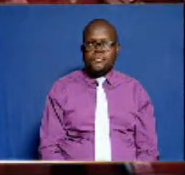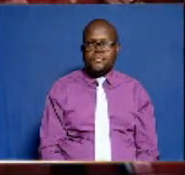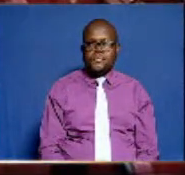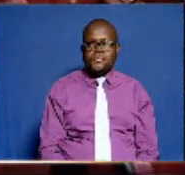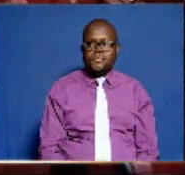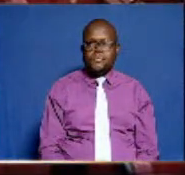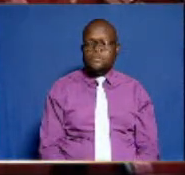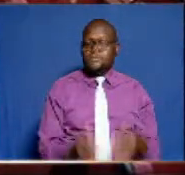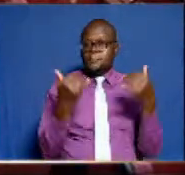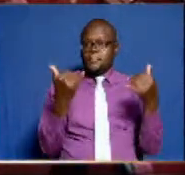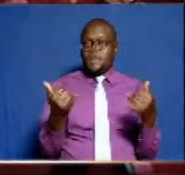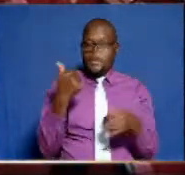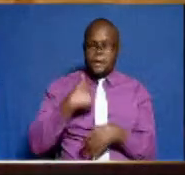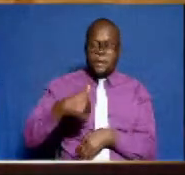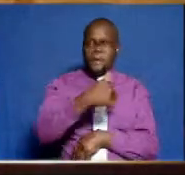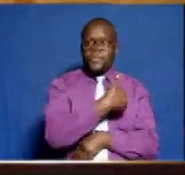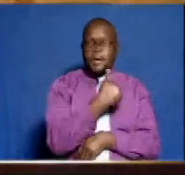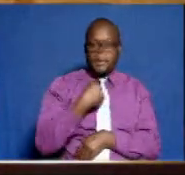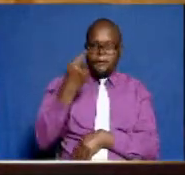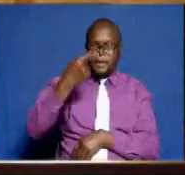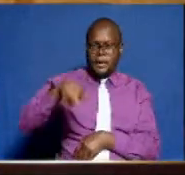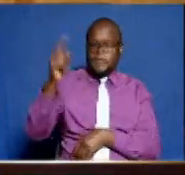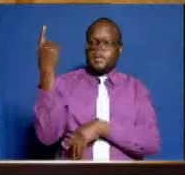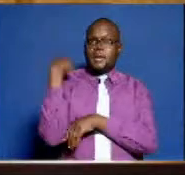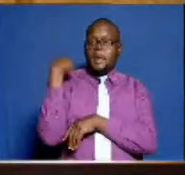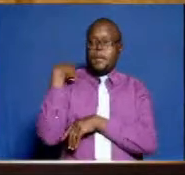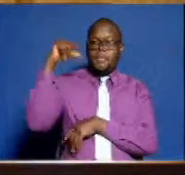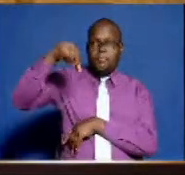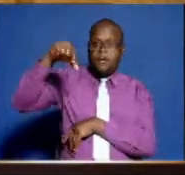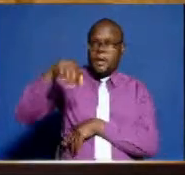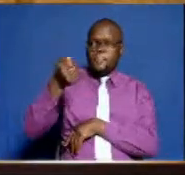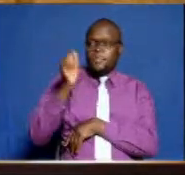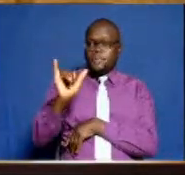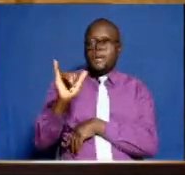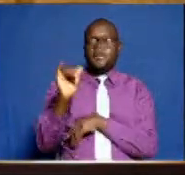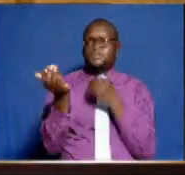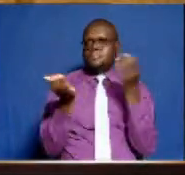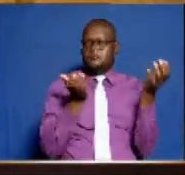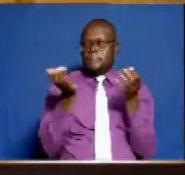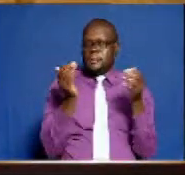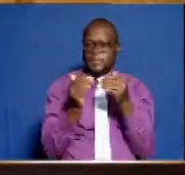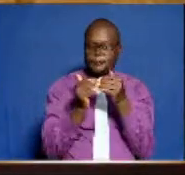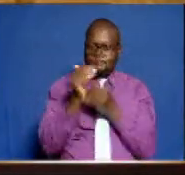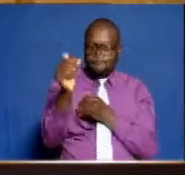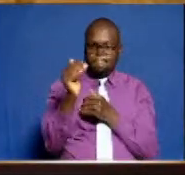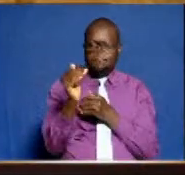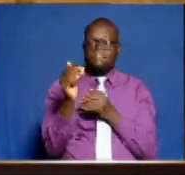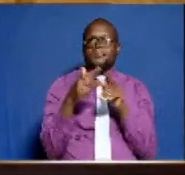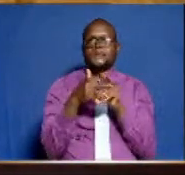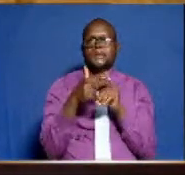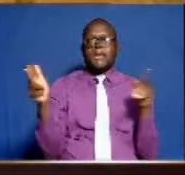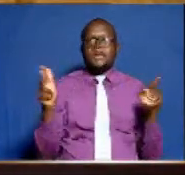Oh, now we have the required quorum, so then business will start.